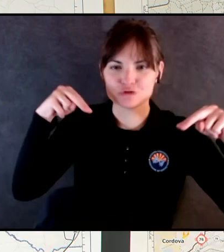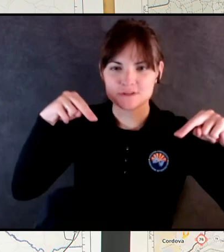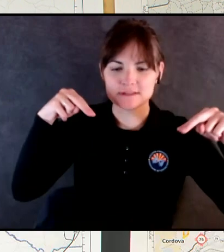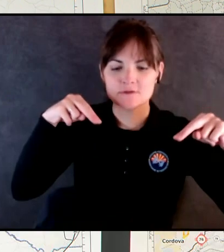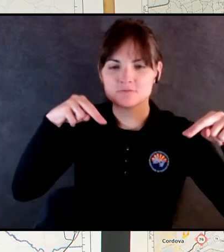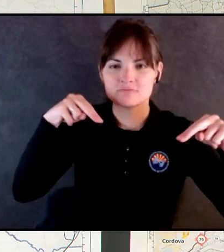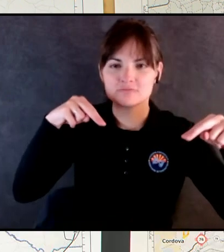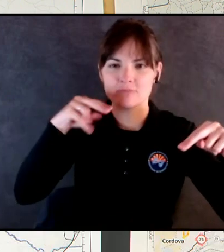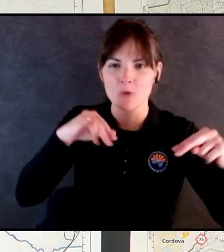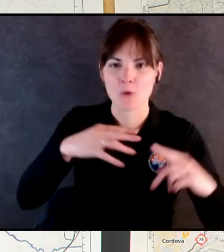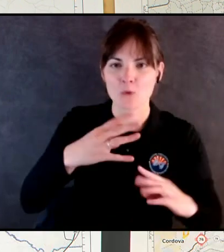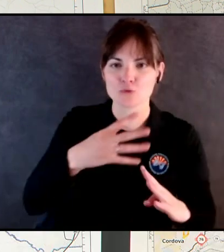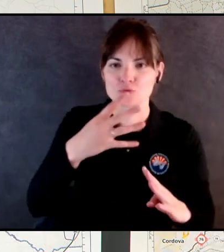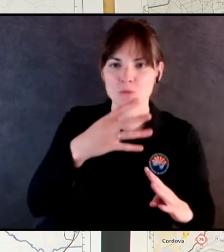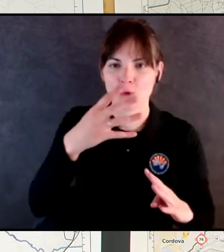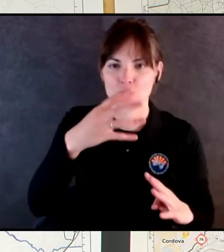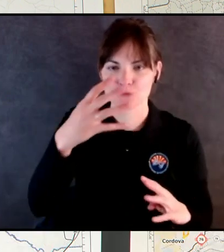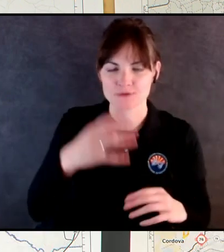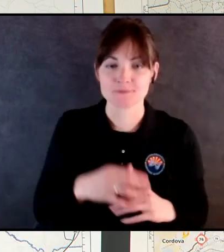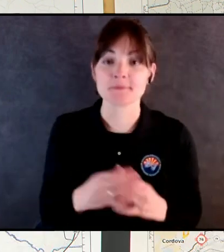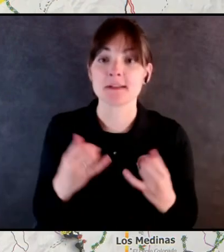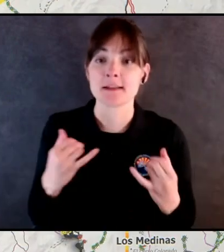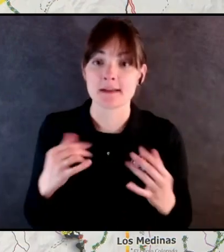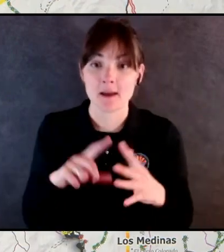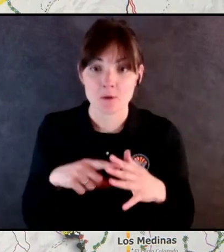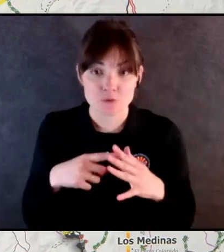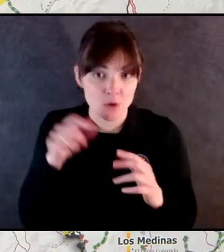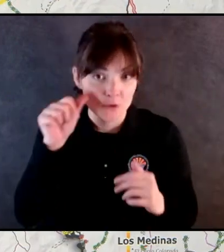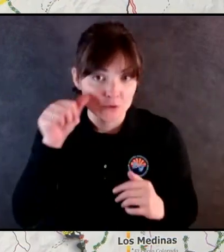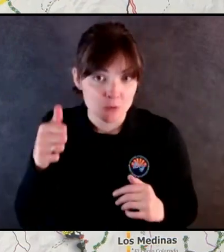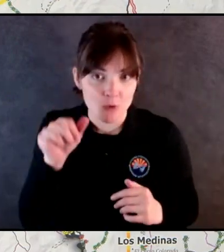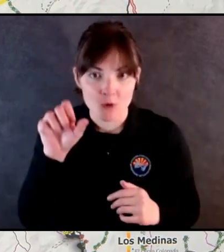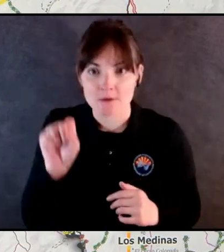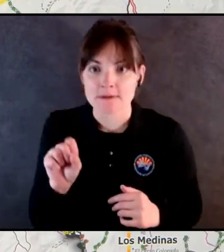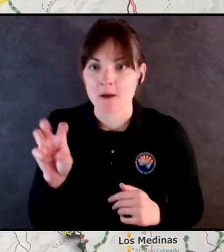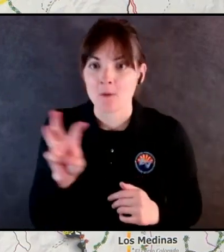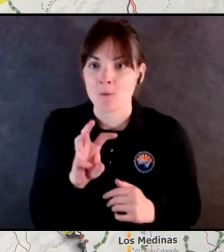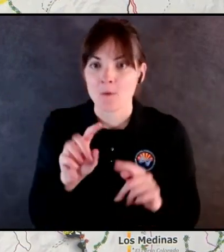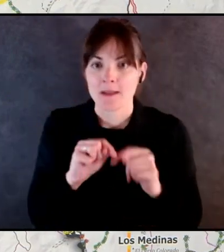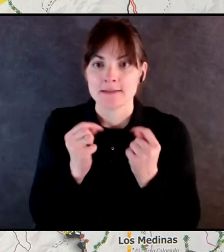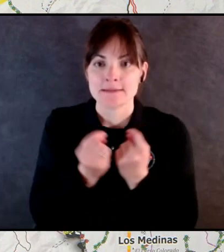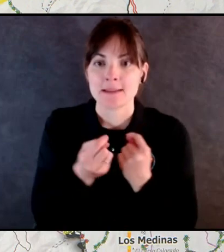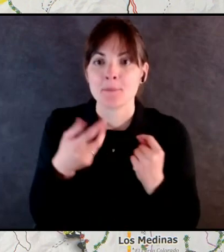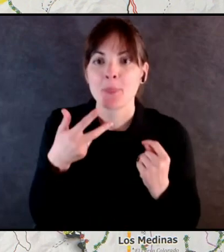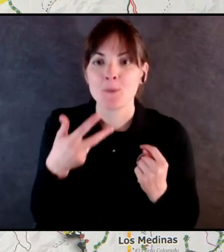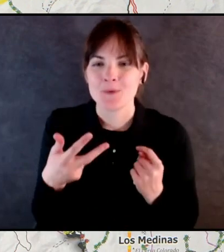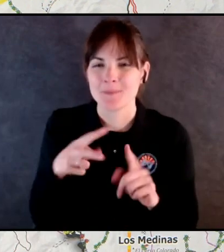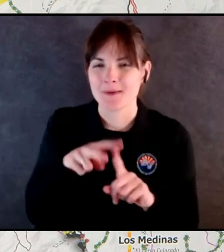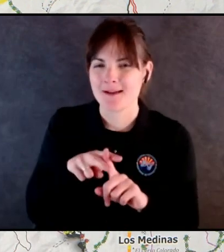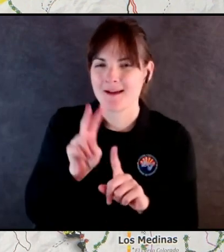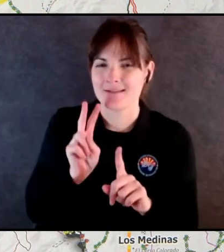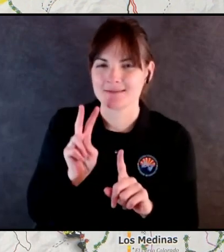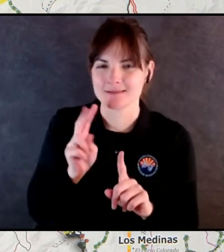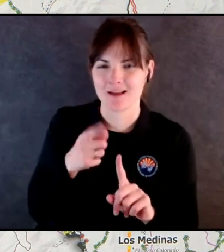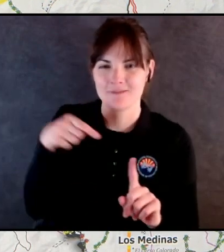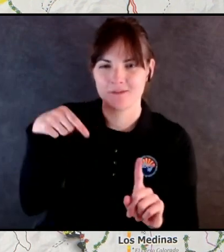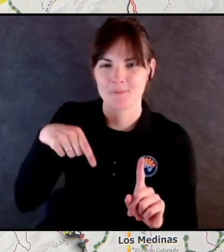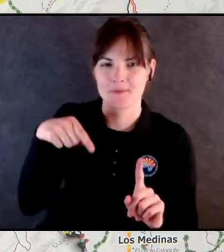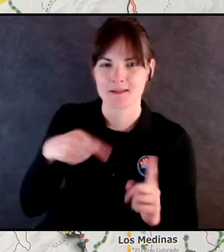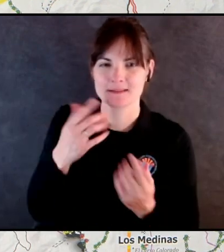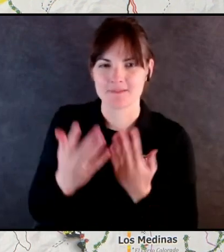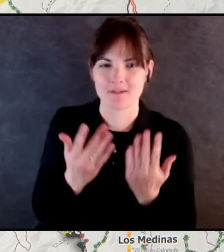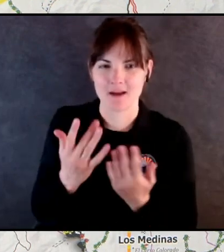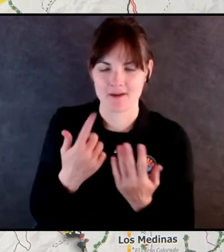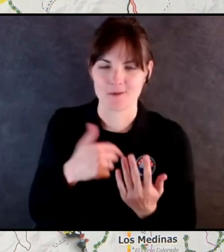Starting tomorrow, Southwest Team 3 will not be on this fire anymore. We've met our time commitment